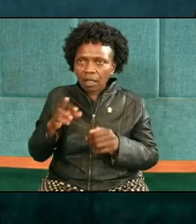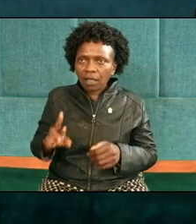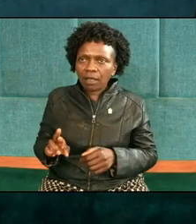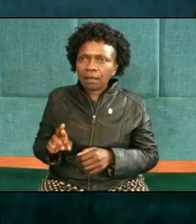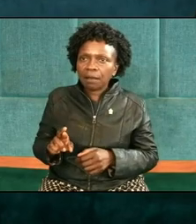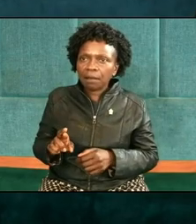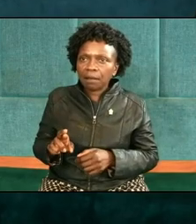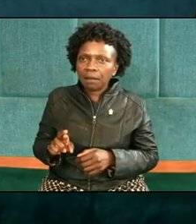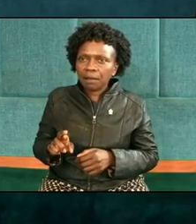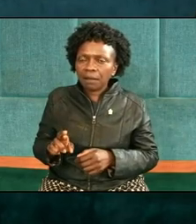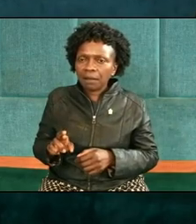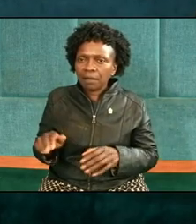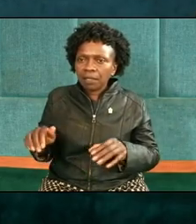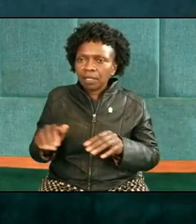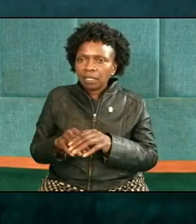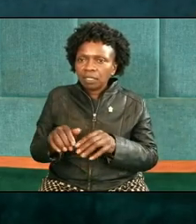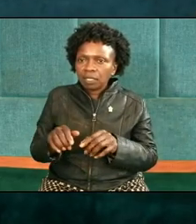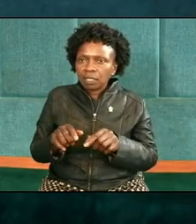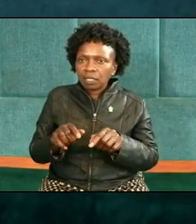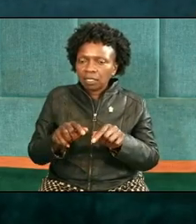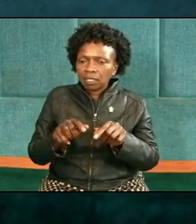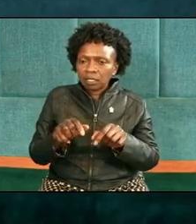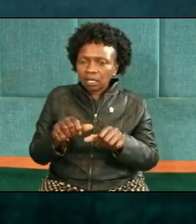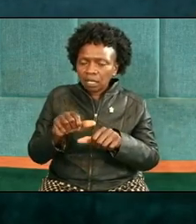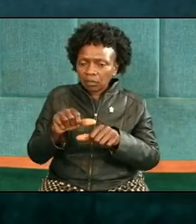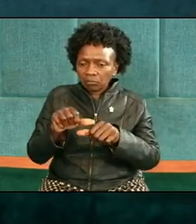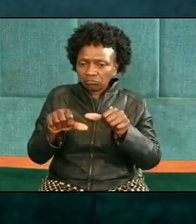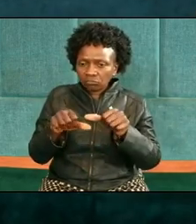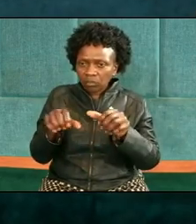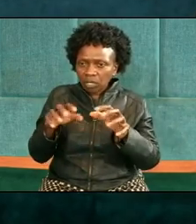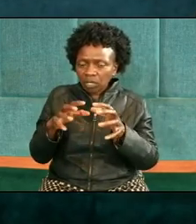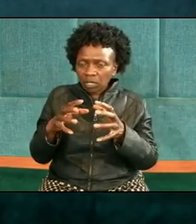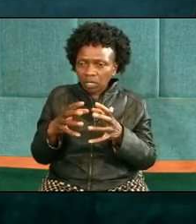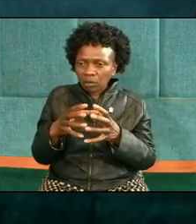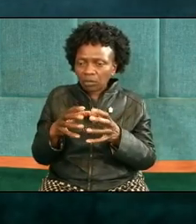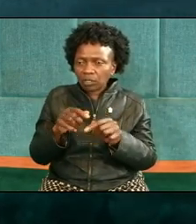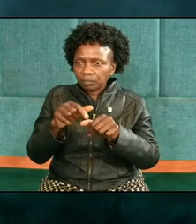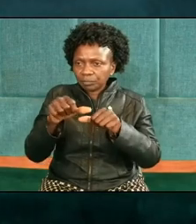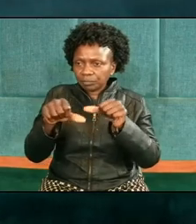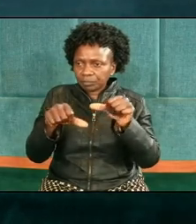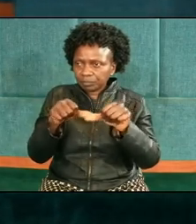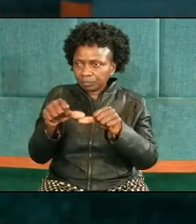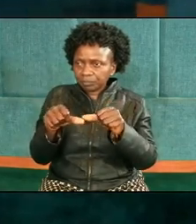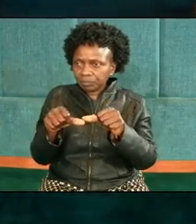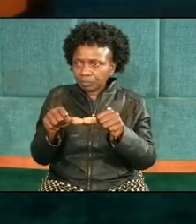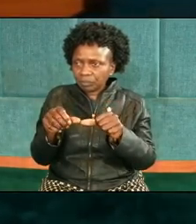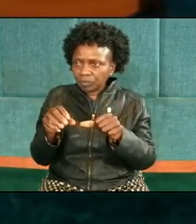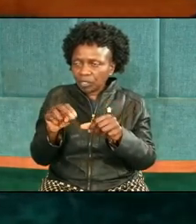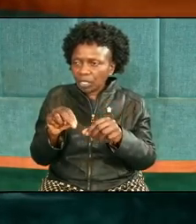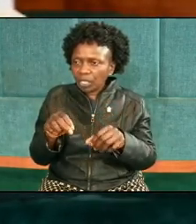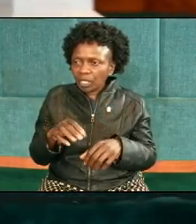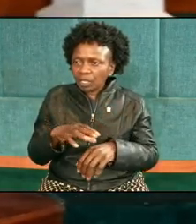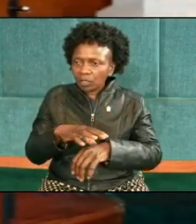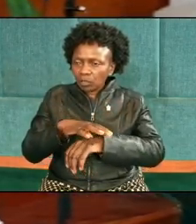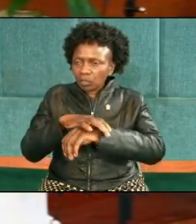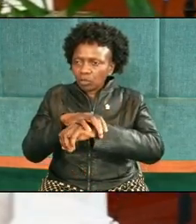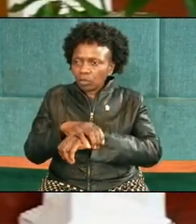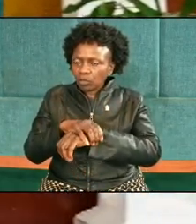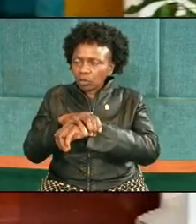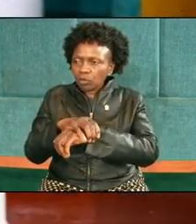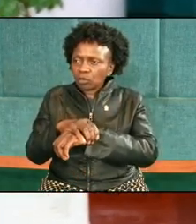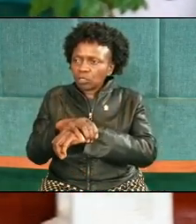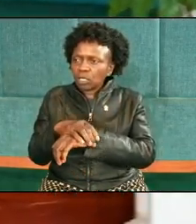and they made a circle around her bed, and they held hands together,